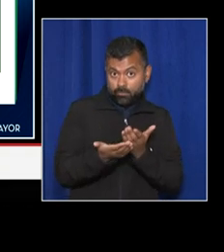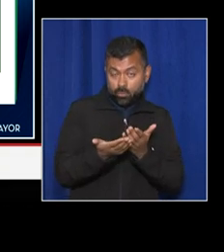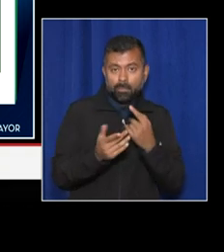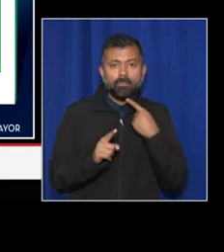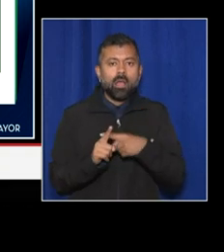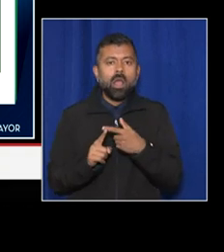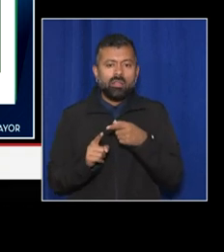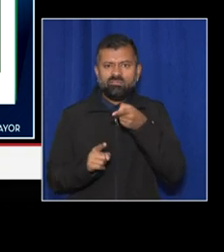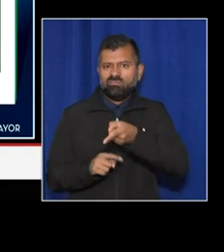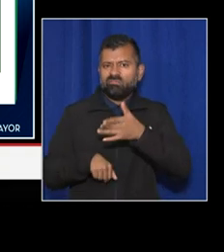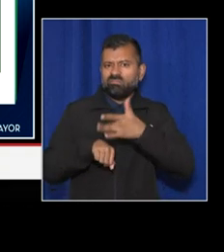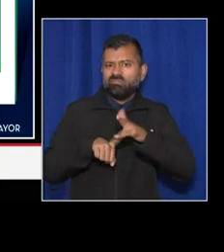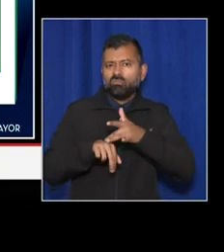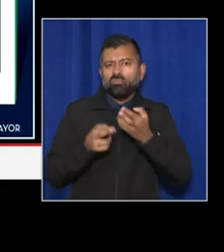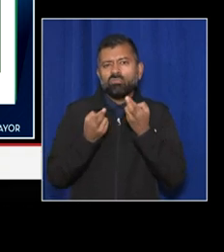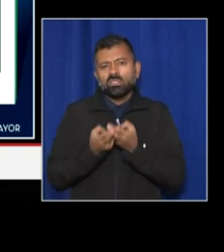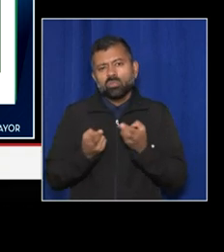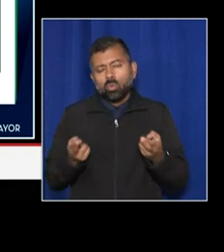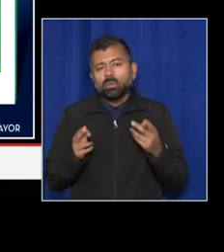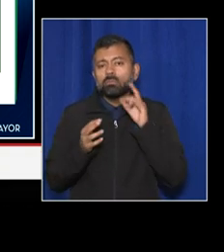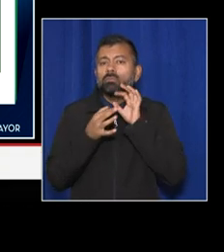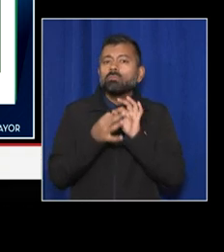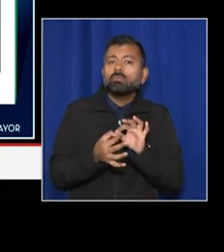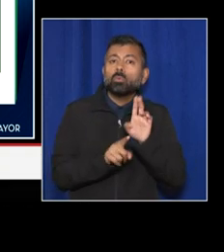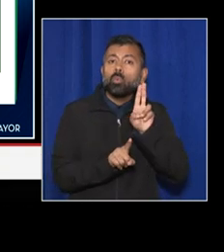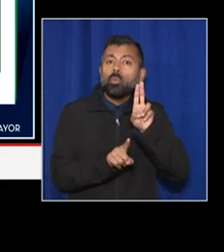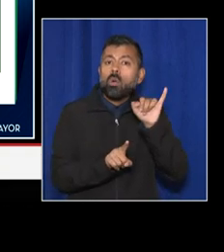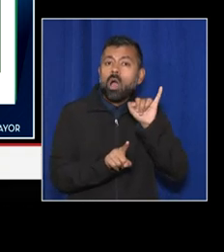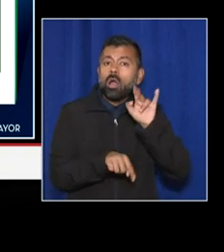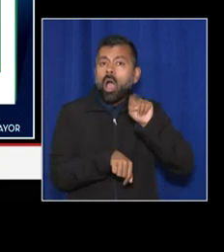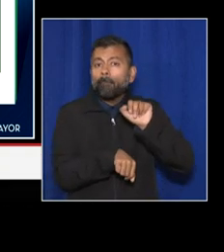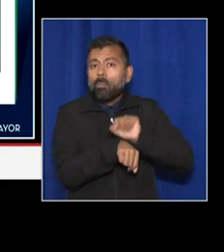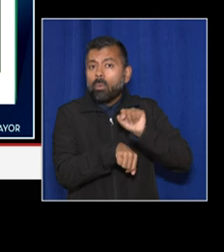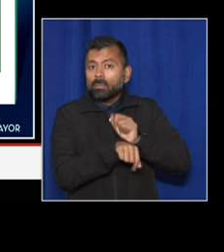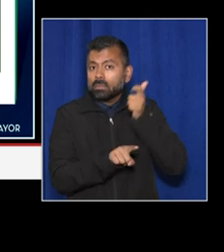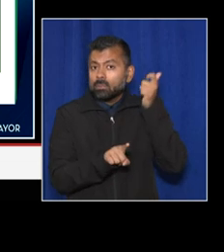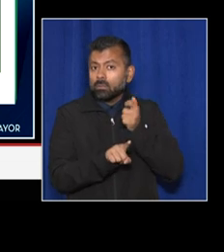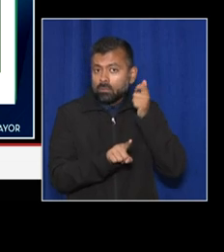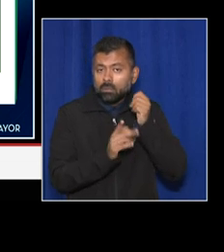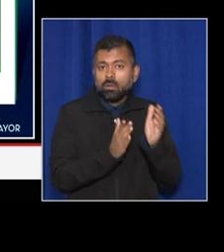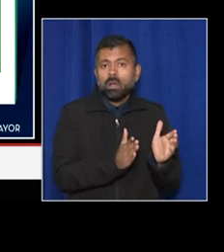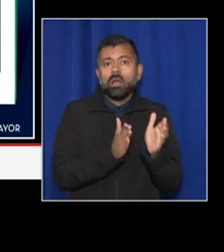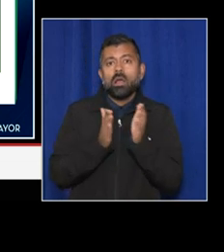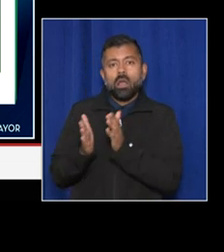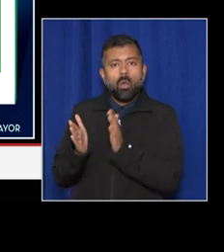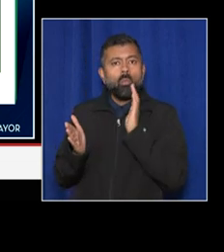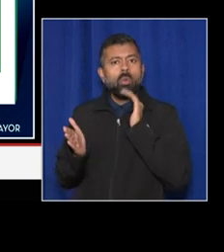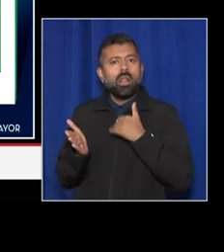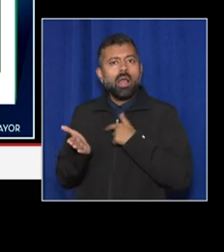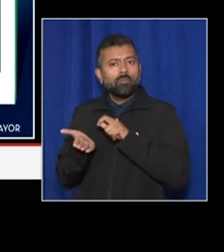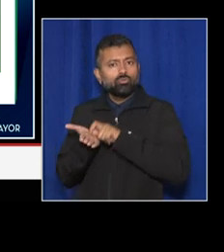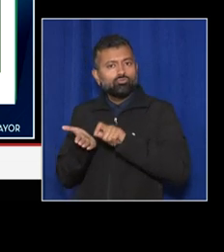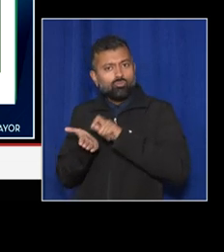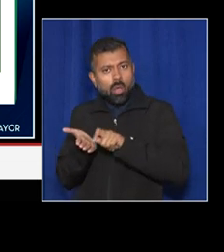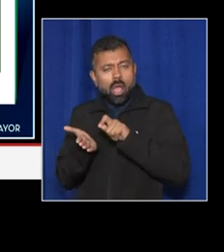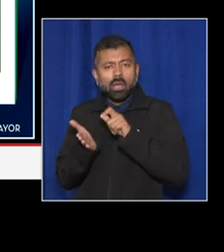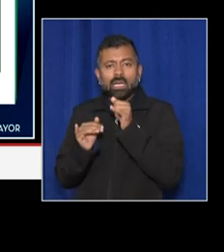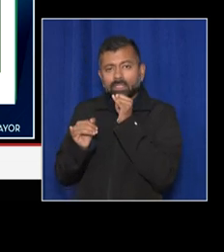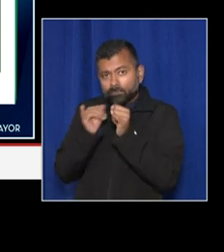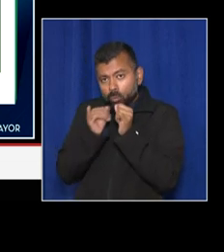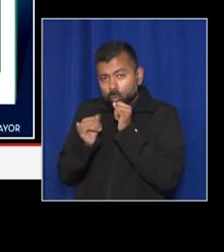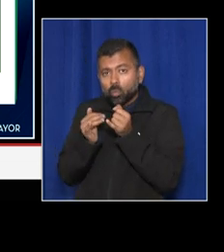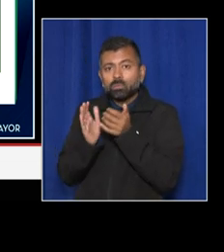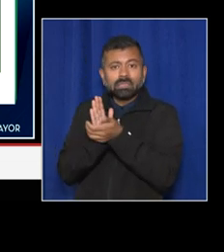as unemployment insurance assistance. We'll have a writing and interviewing skills, a resume writing and interviewing